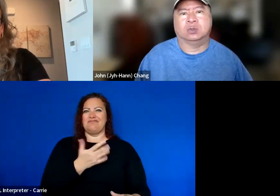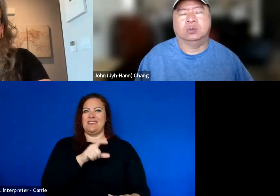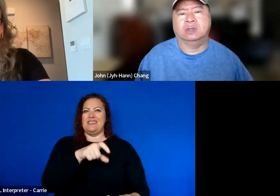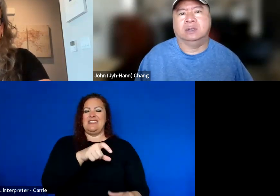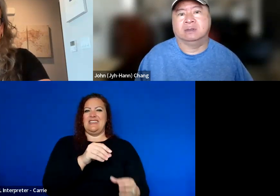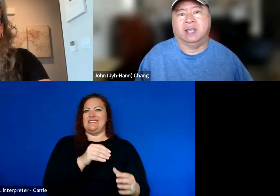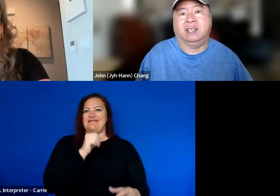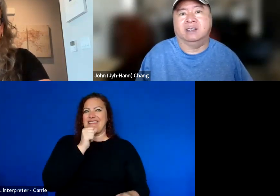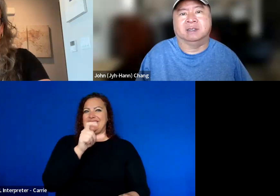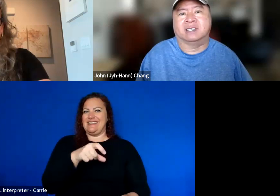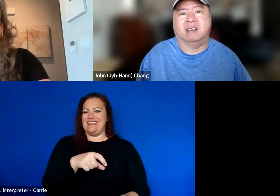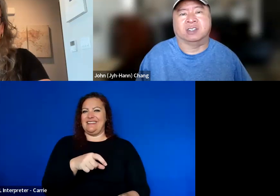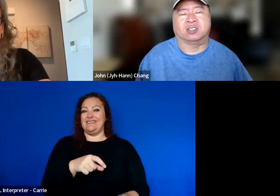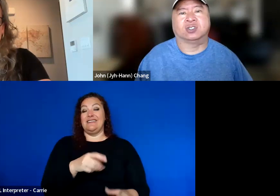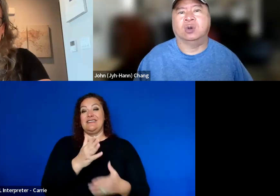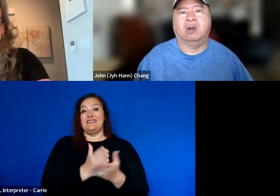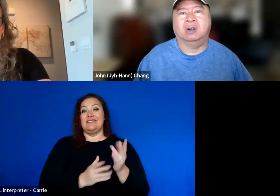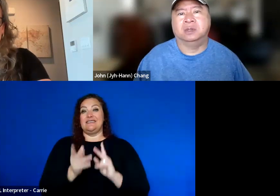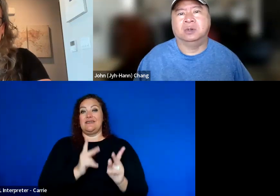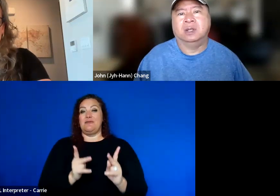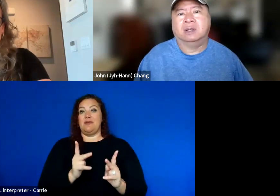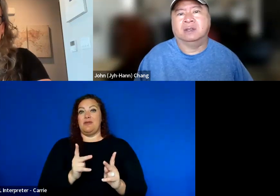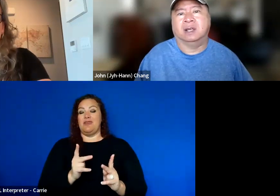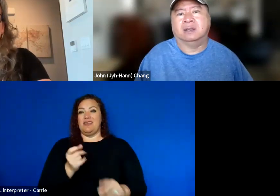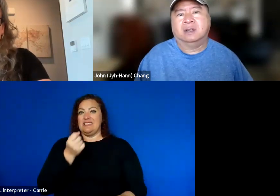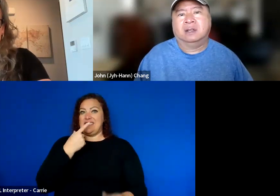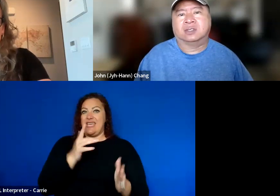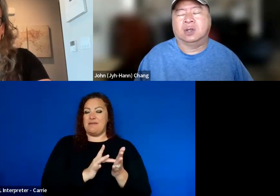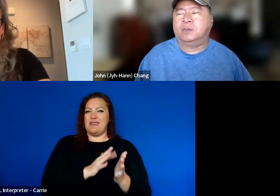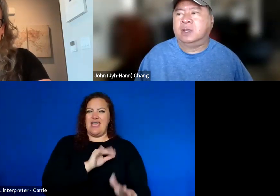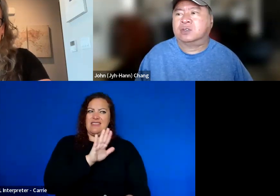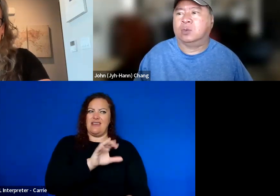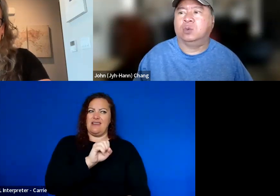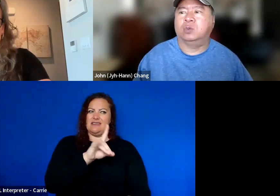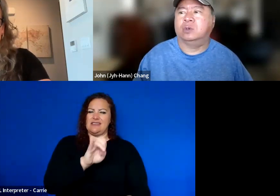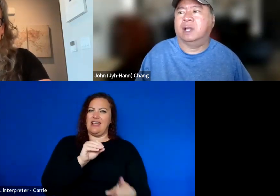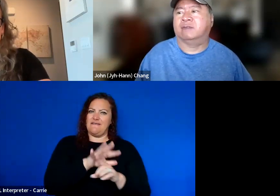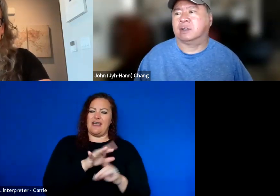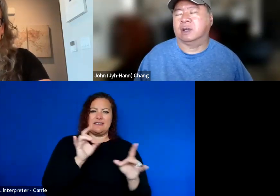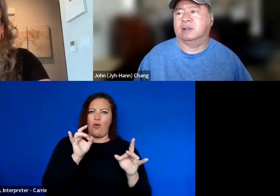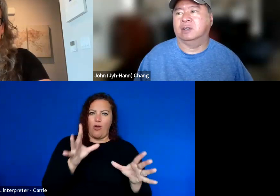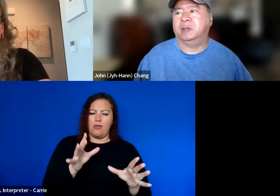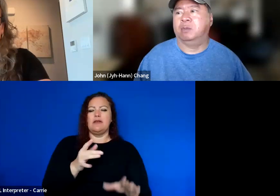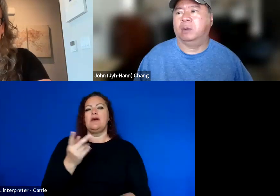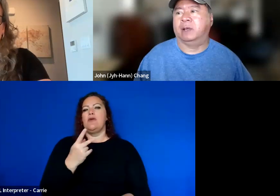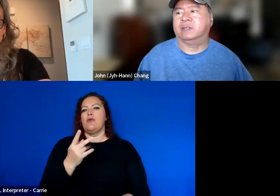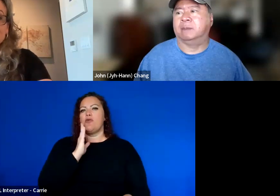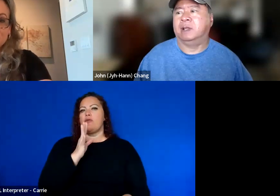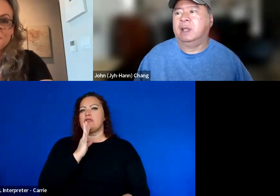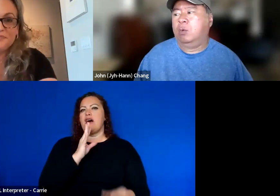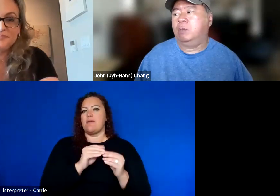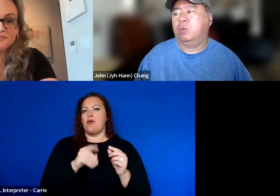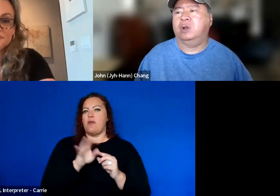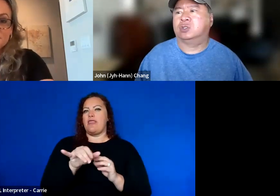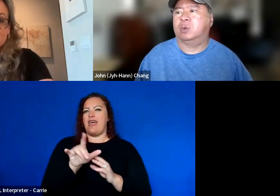others who really take it, and the side effects are so horrible that, so we're going to have to talk a little bit more about that.